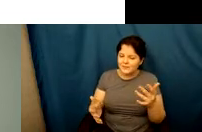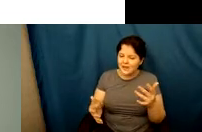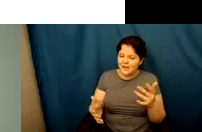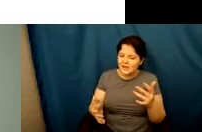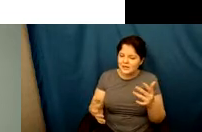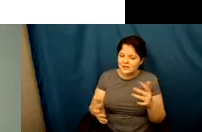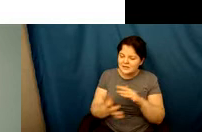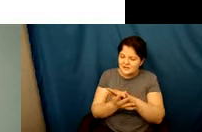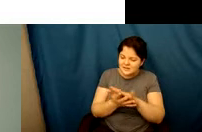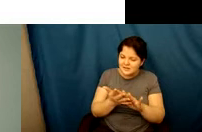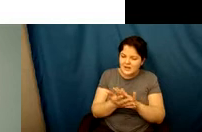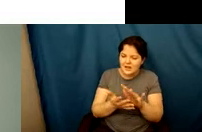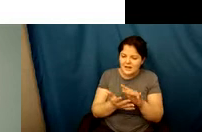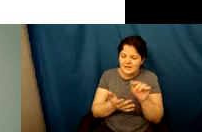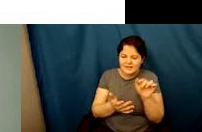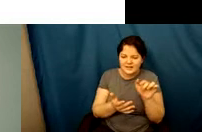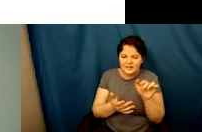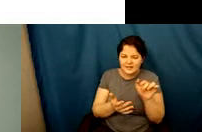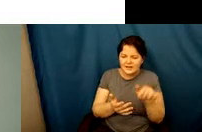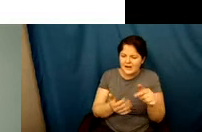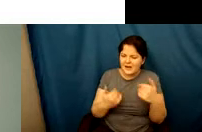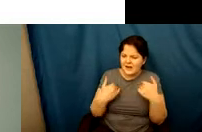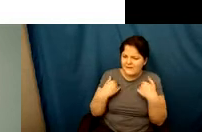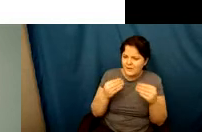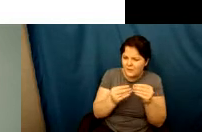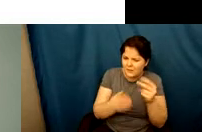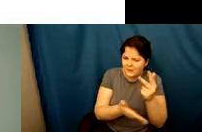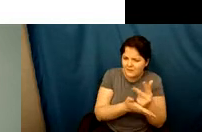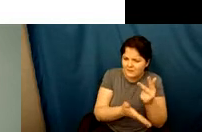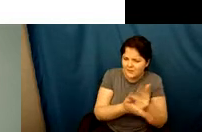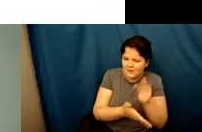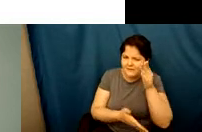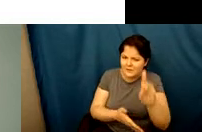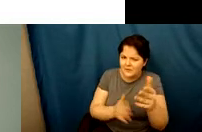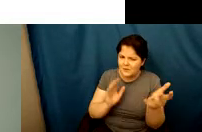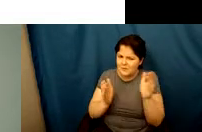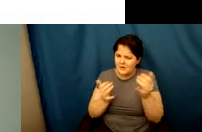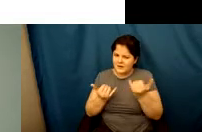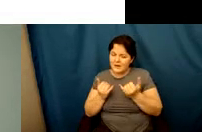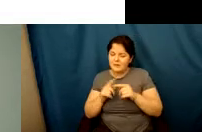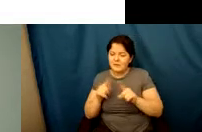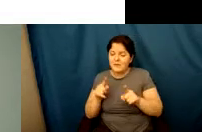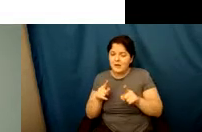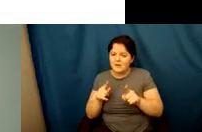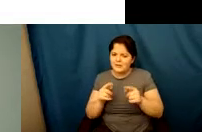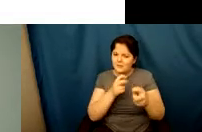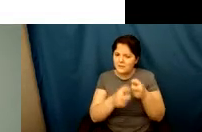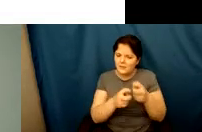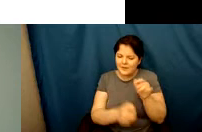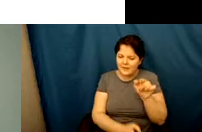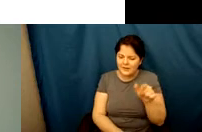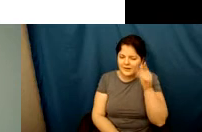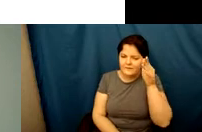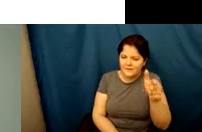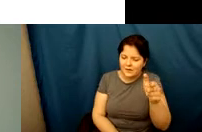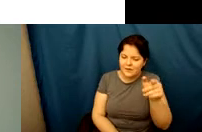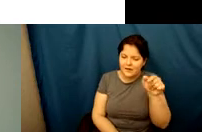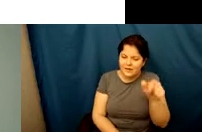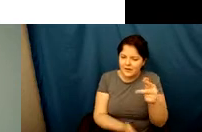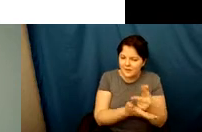more parking on the site in the future than there is now. But the goal with future parking would be for that parking to